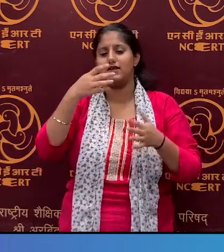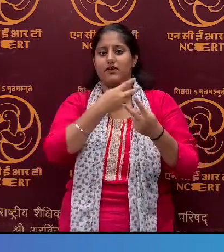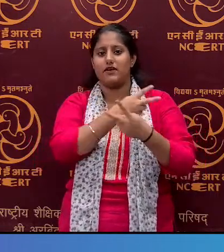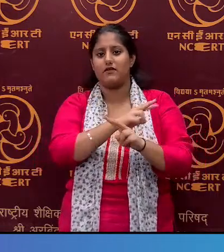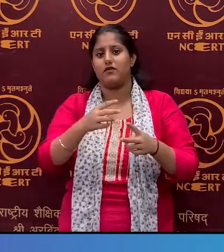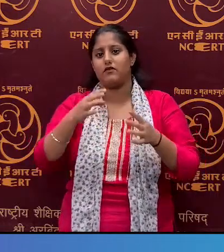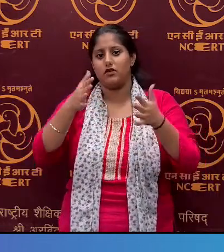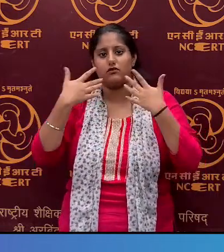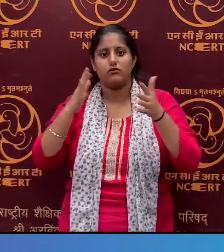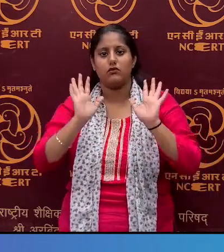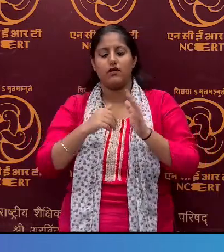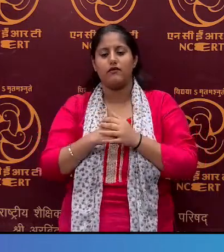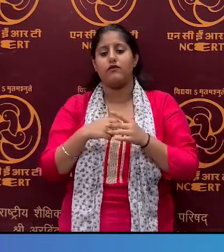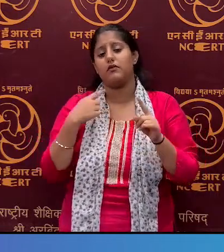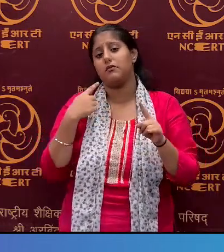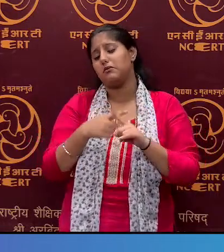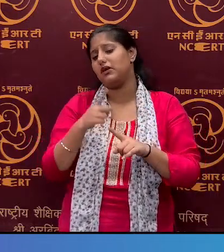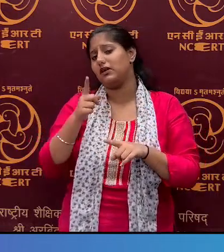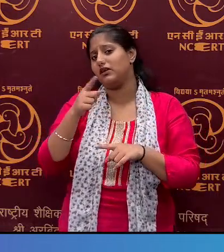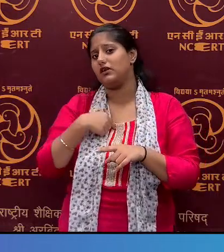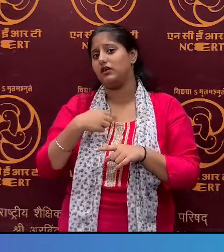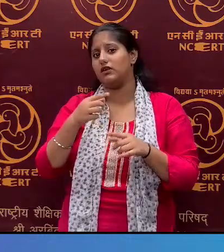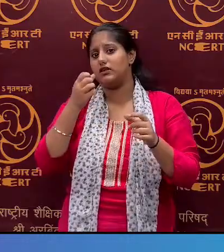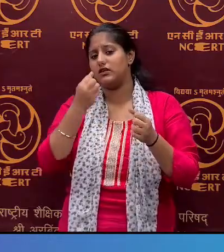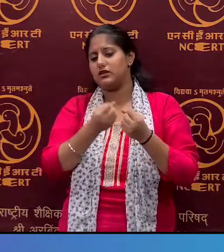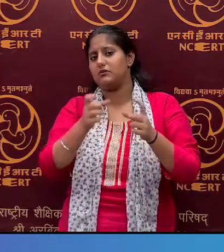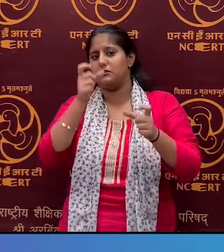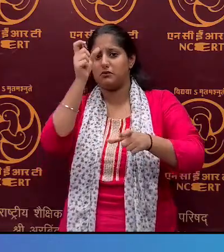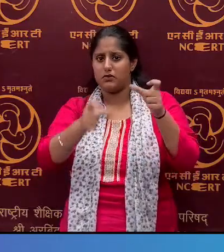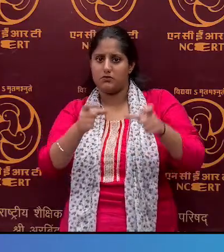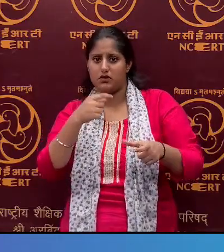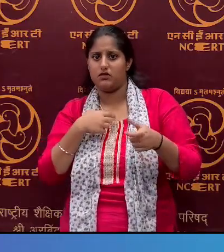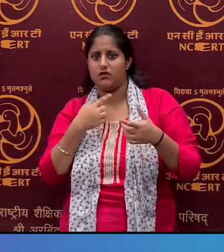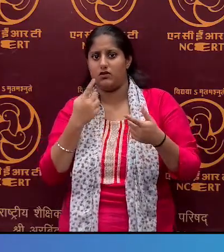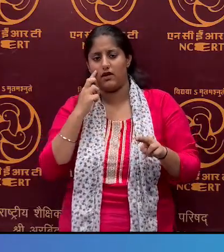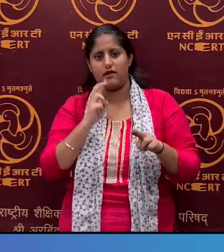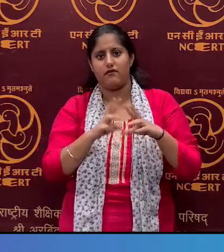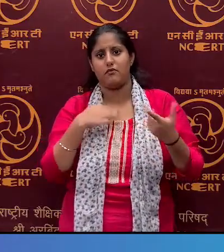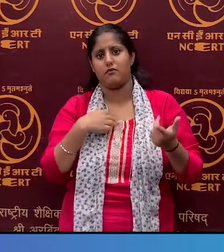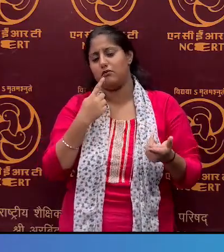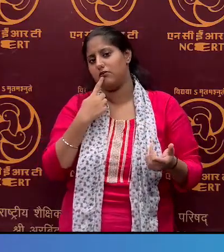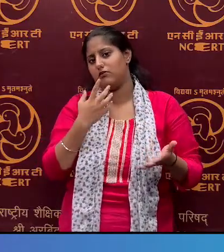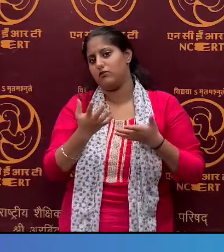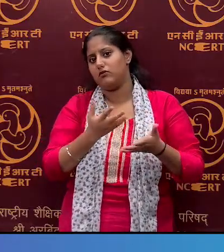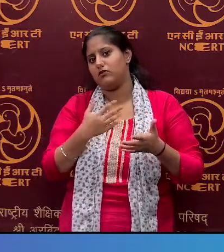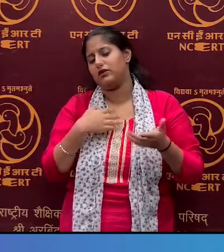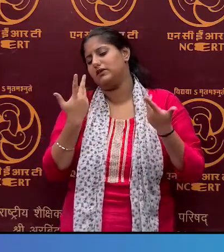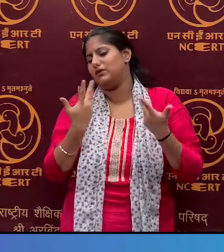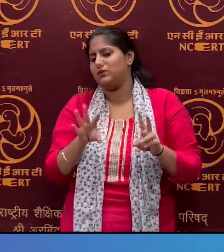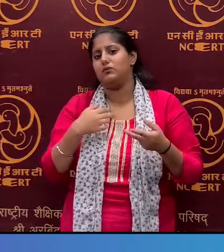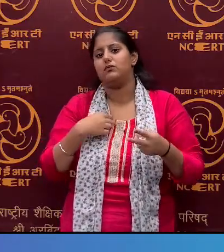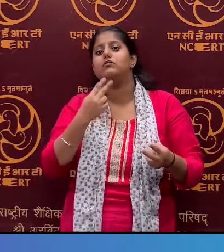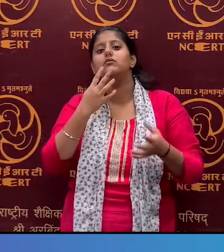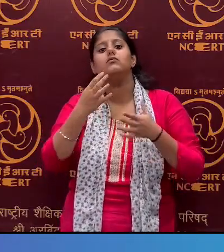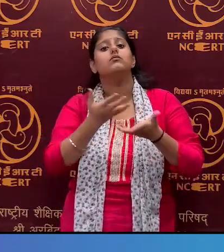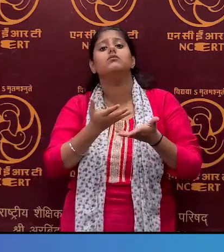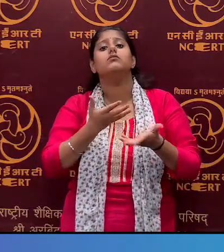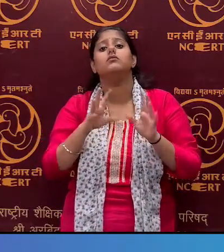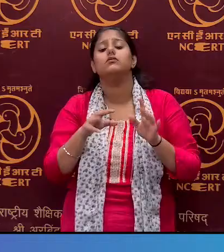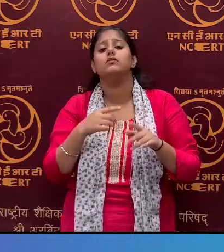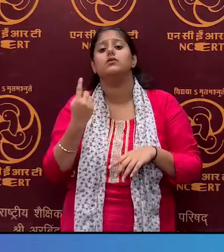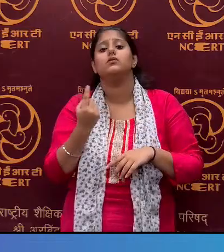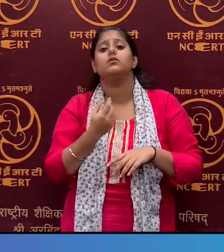in India. So, but mostly people in general, and when we talk about like casually, people are talking about